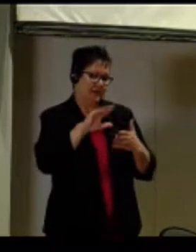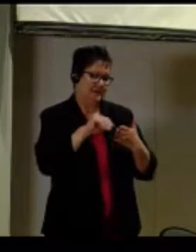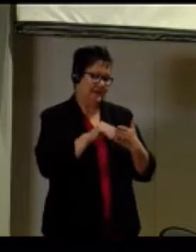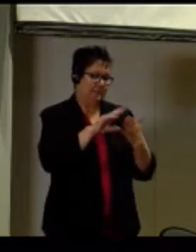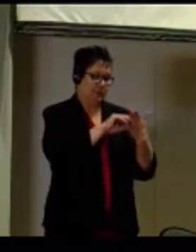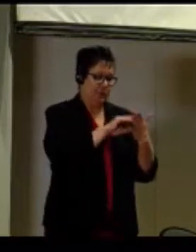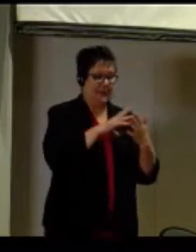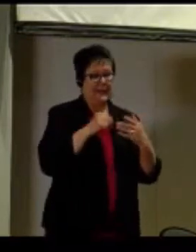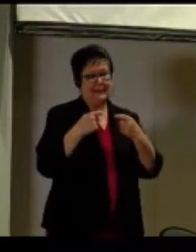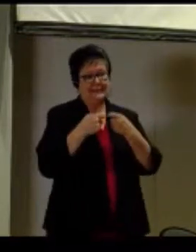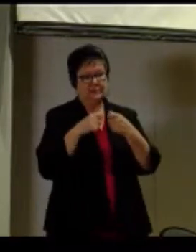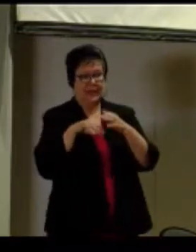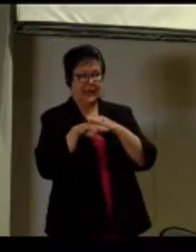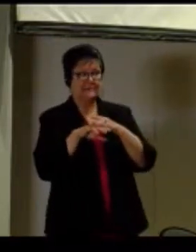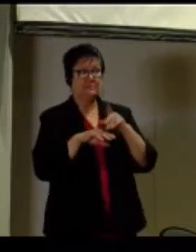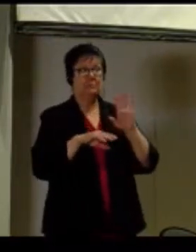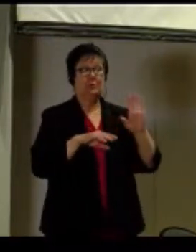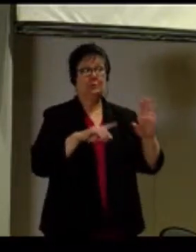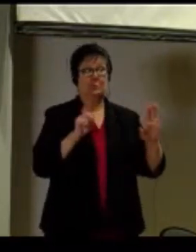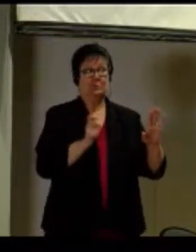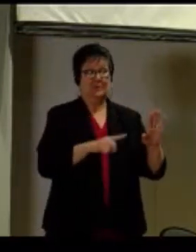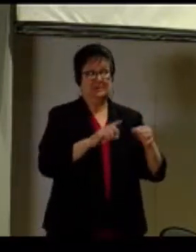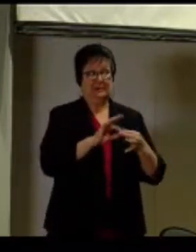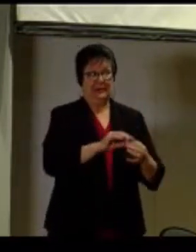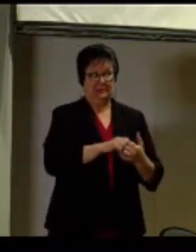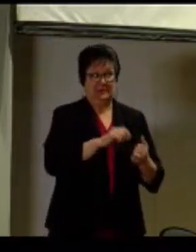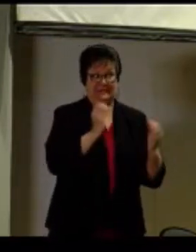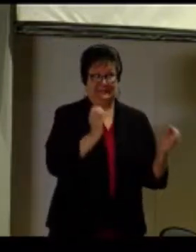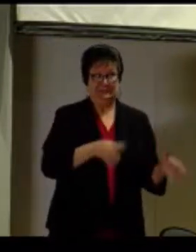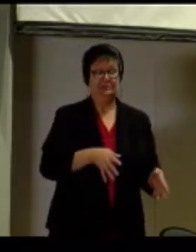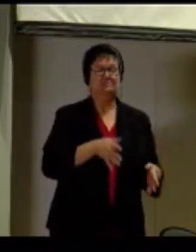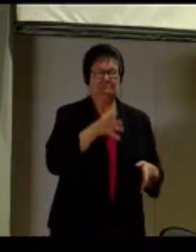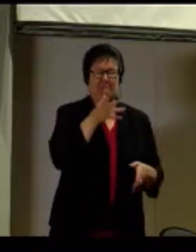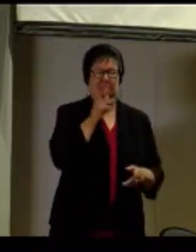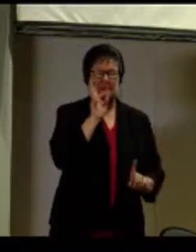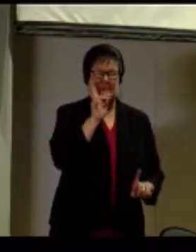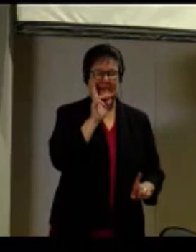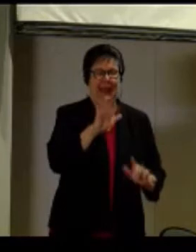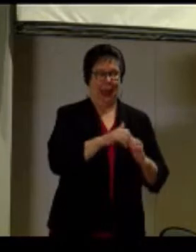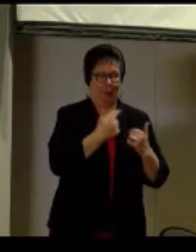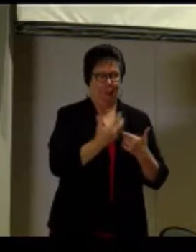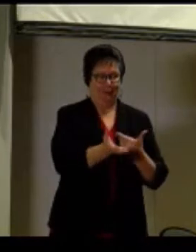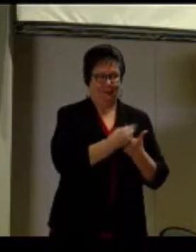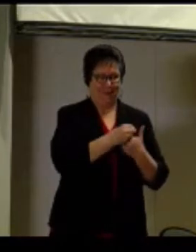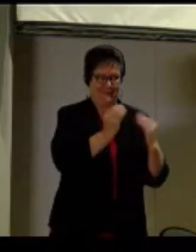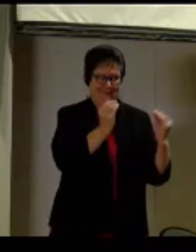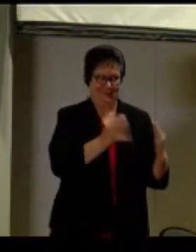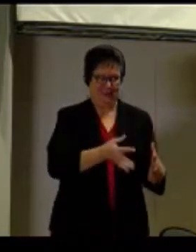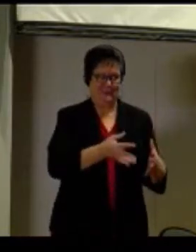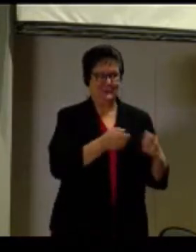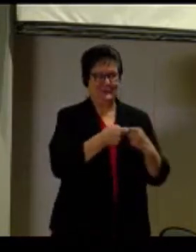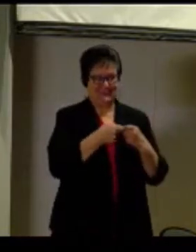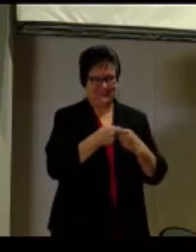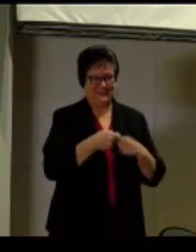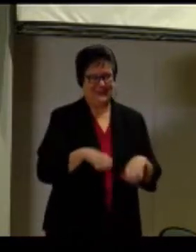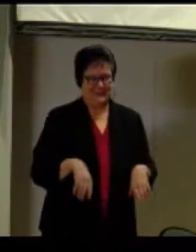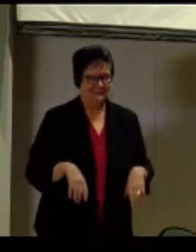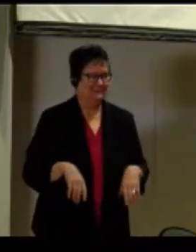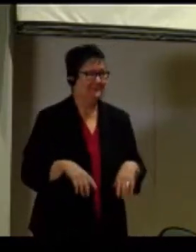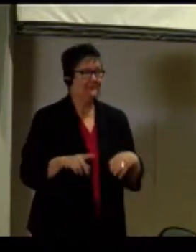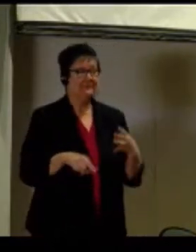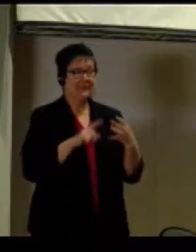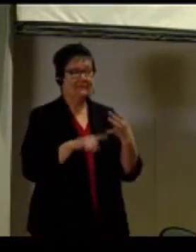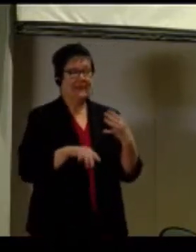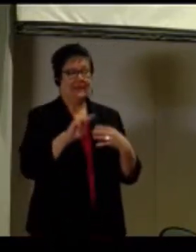question earlier about teachers, you're going to get to see how we involve teachers in digitization. And then finally,